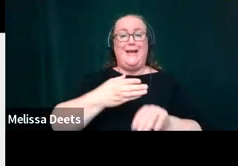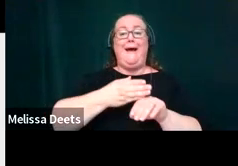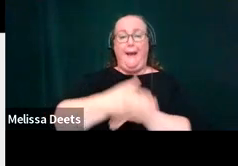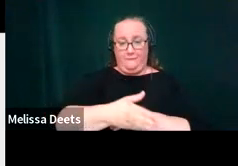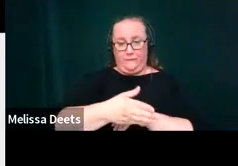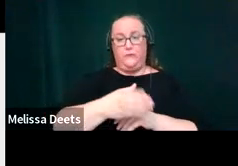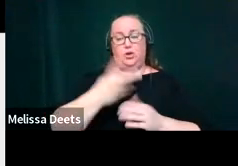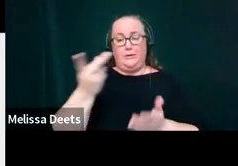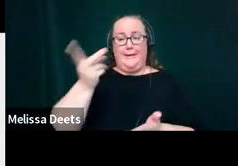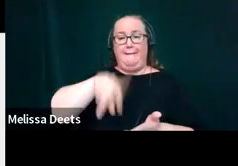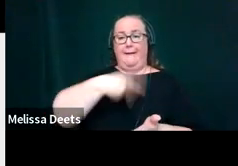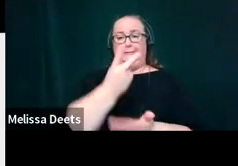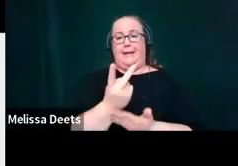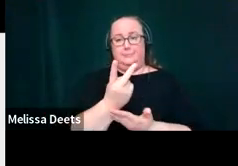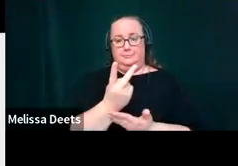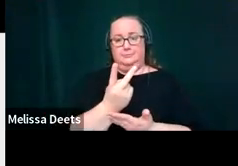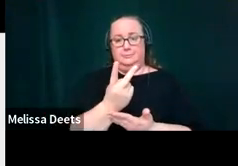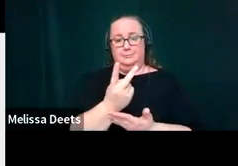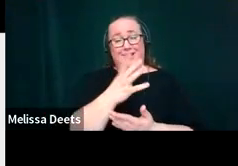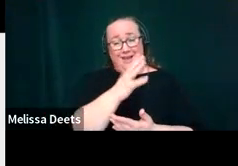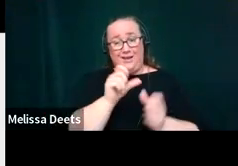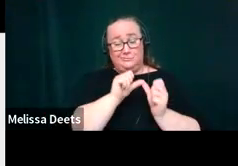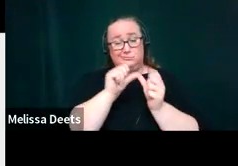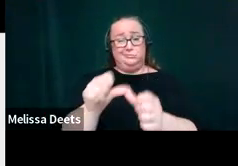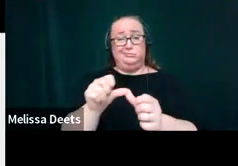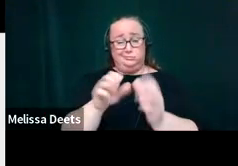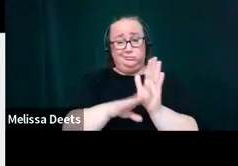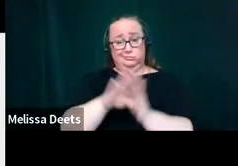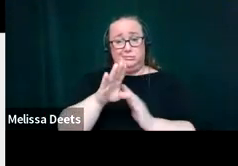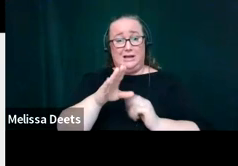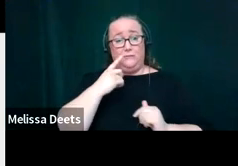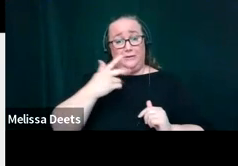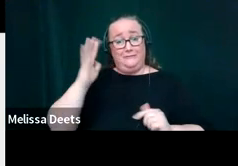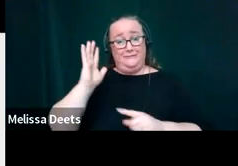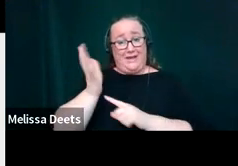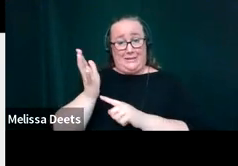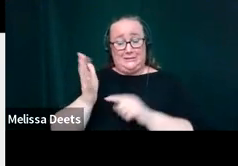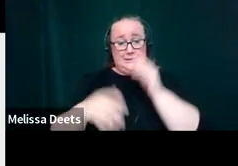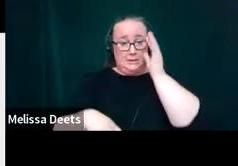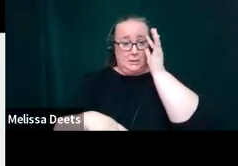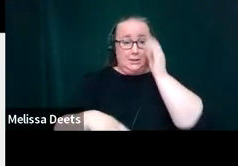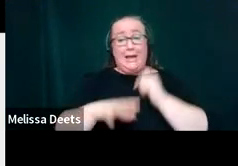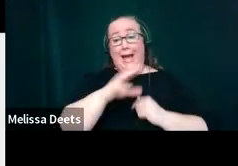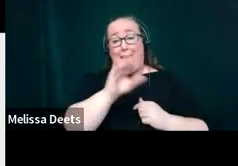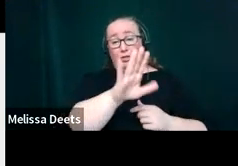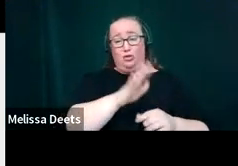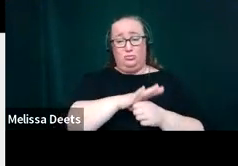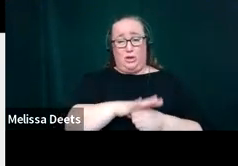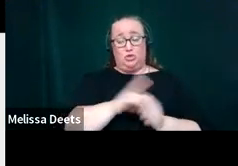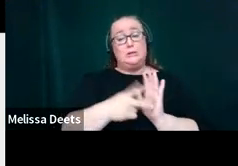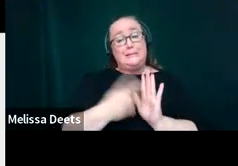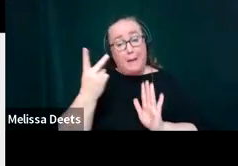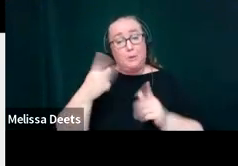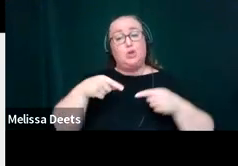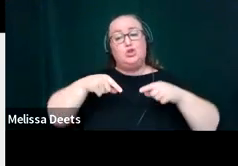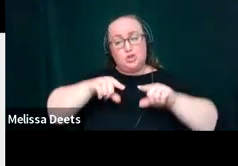headstand and remained elevated for 5 minutes. And pressure actually doubled during the headstands.